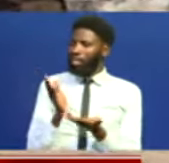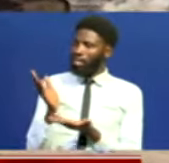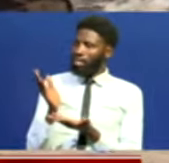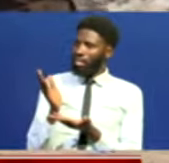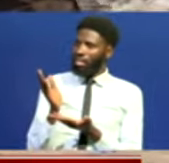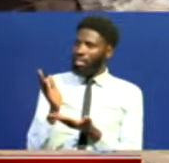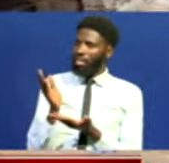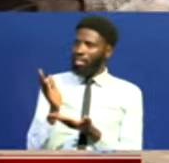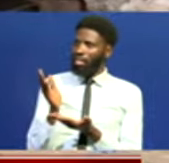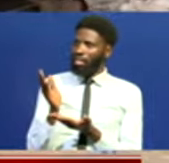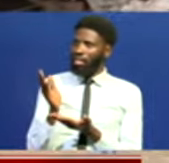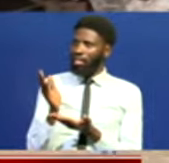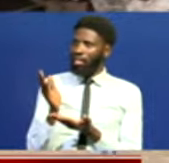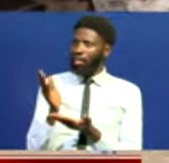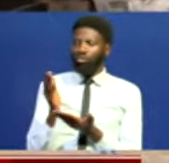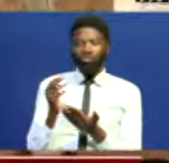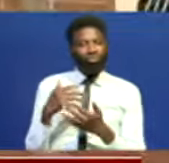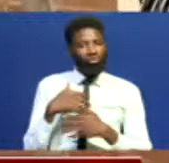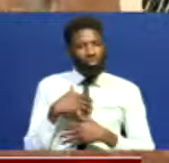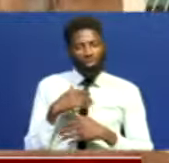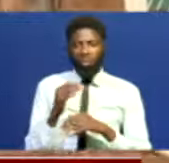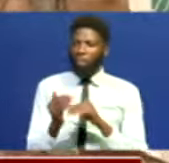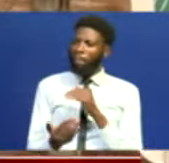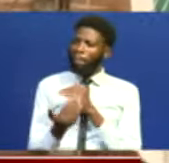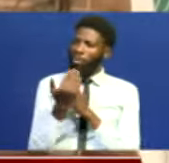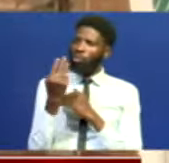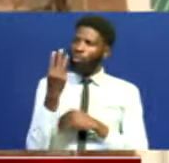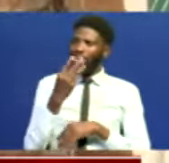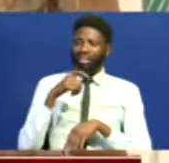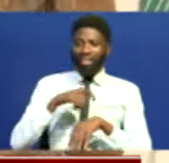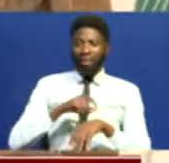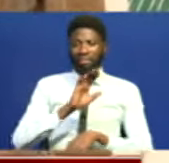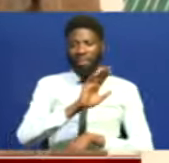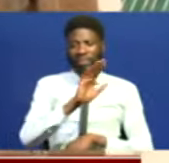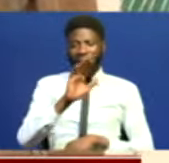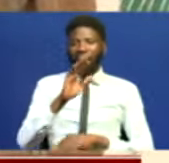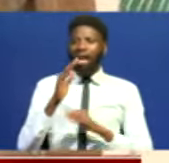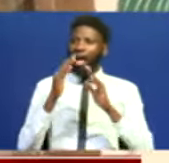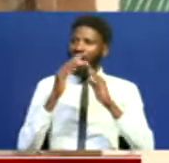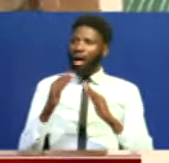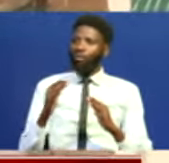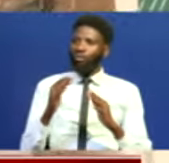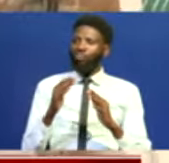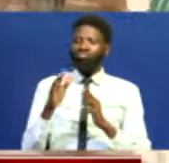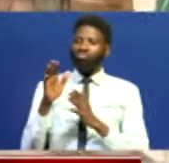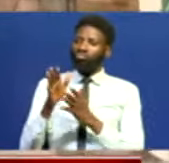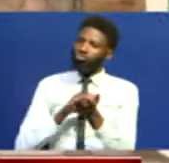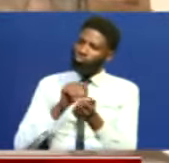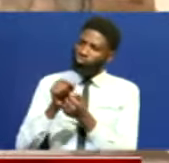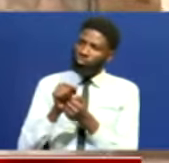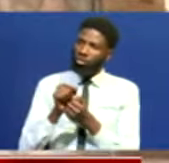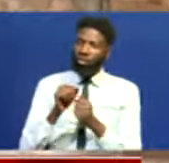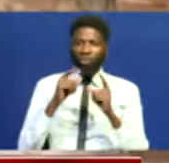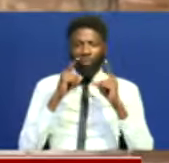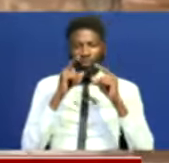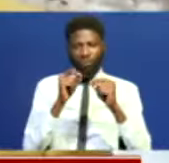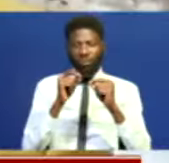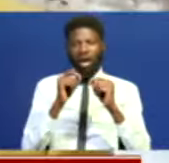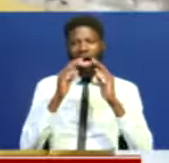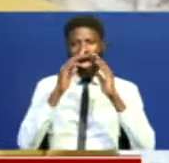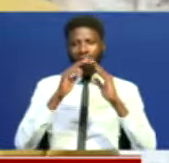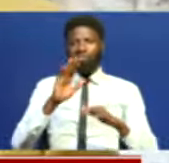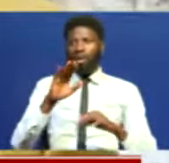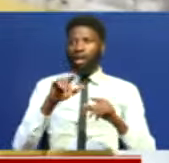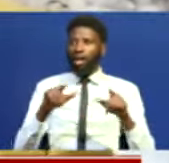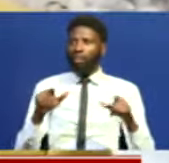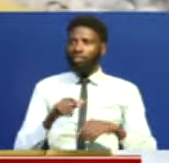area woke up to a rude shock Wednesday morning after the houses were demolished by a private investor who claimed the houses sat on his land. Nyumba